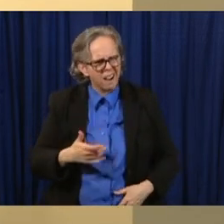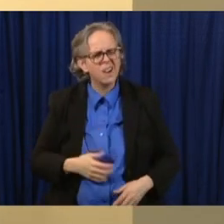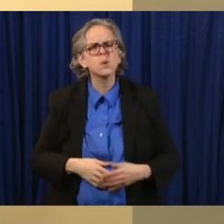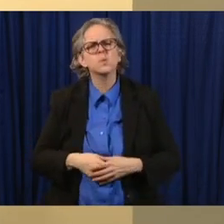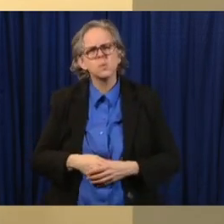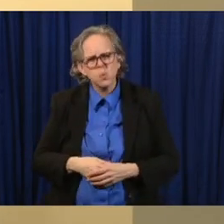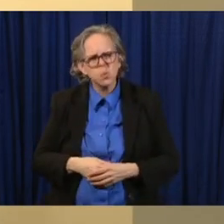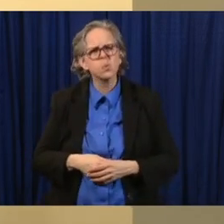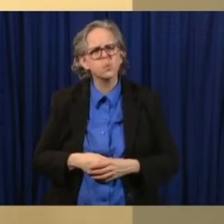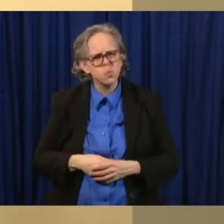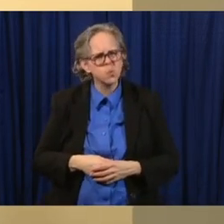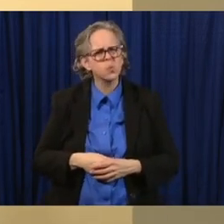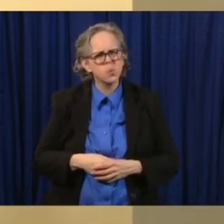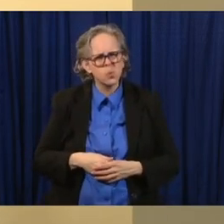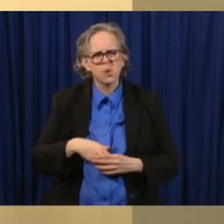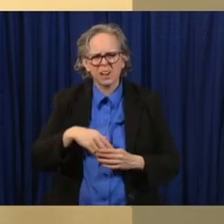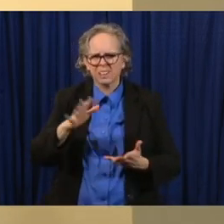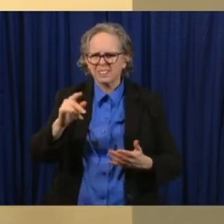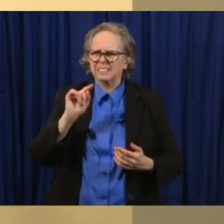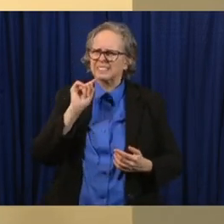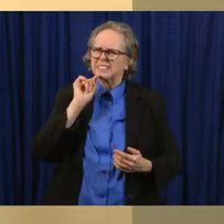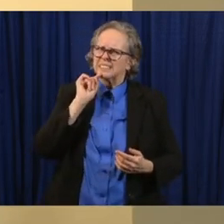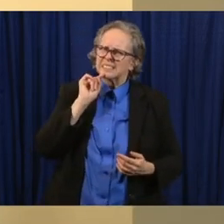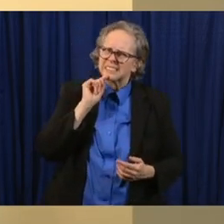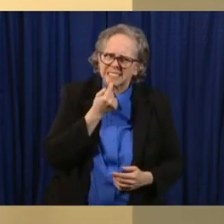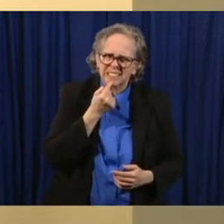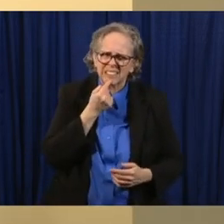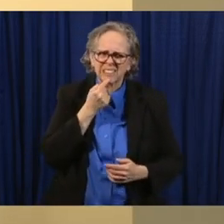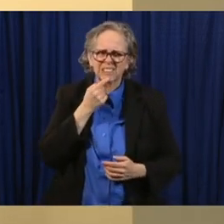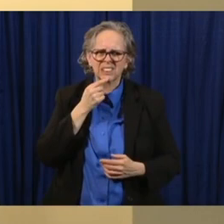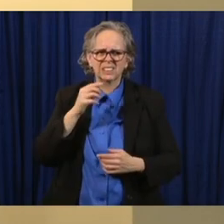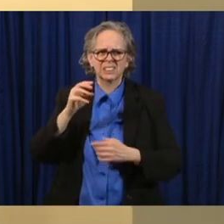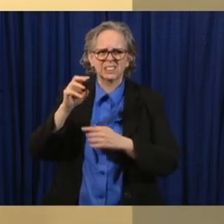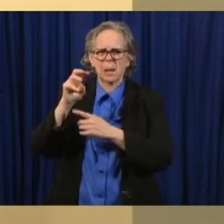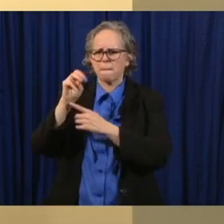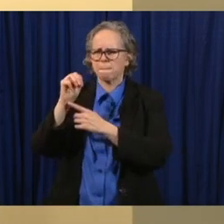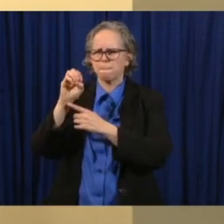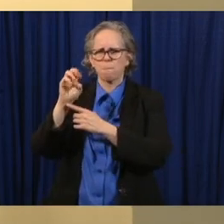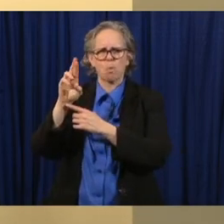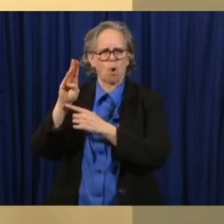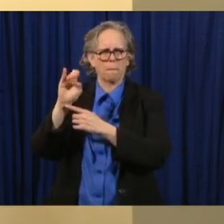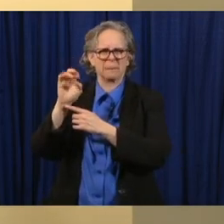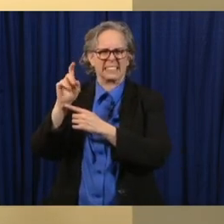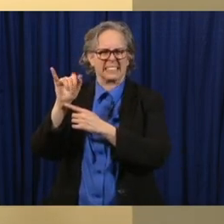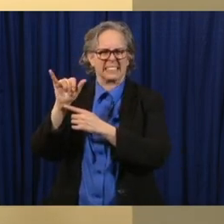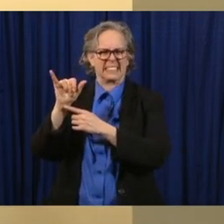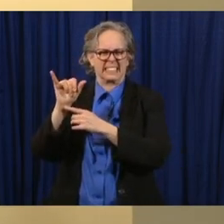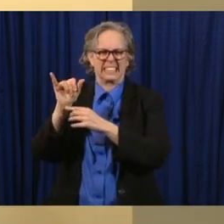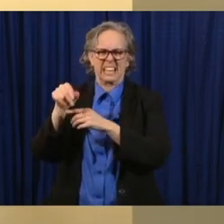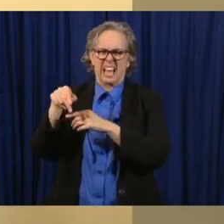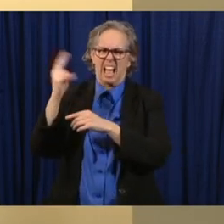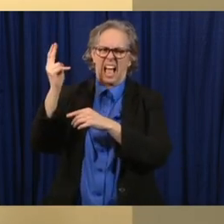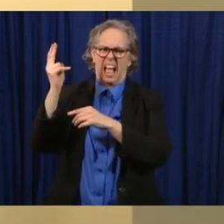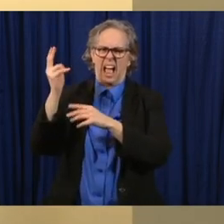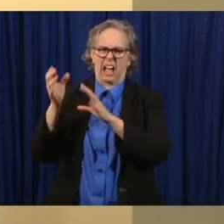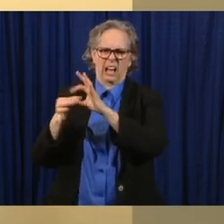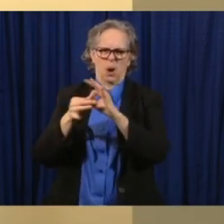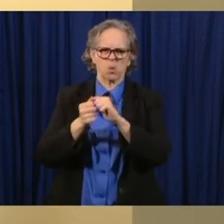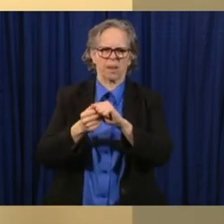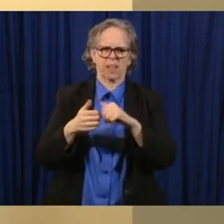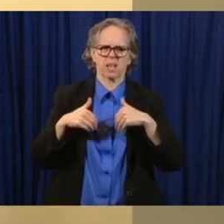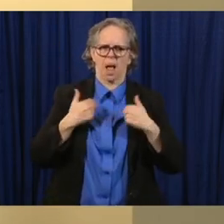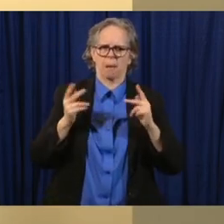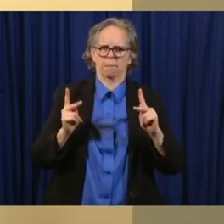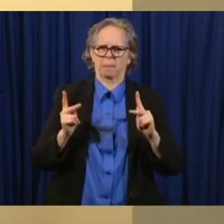and some interesting indicators in younger age groups around things like obesity and other effects